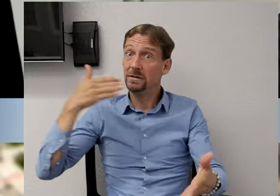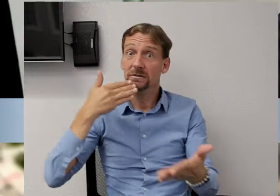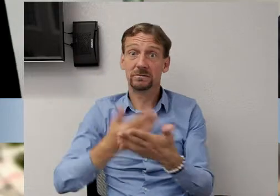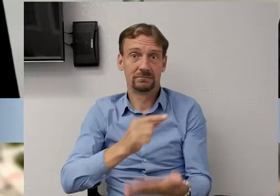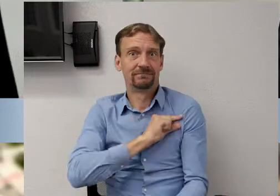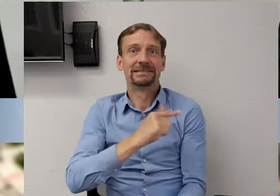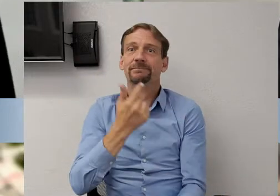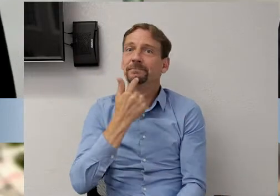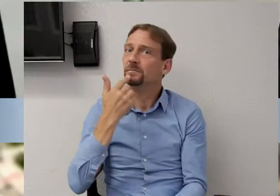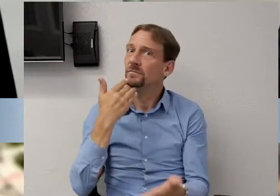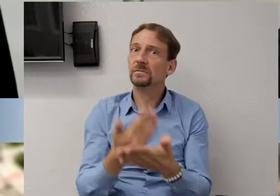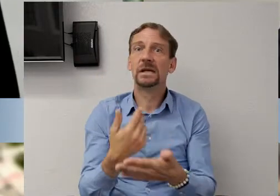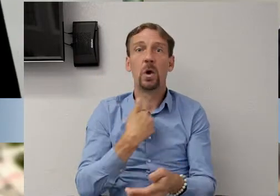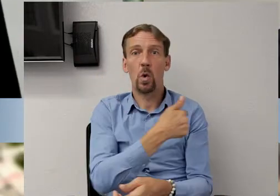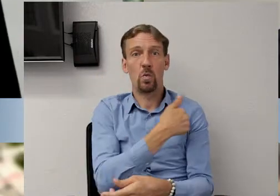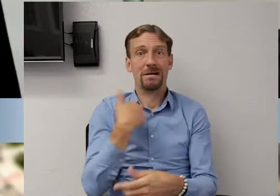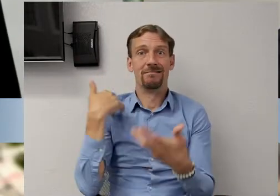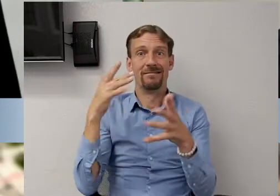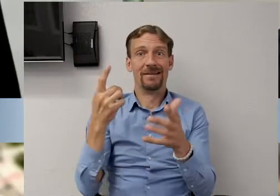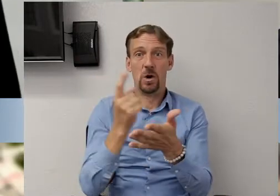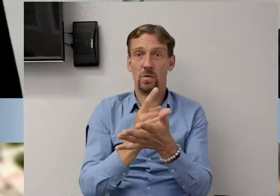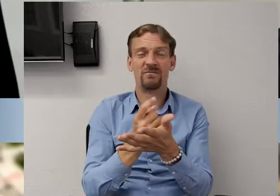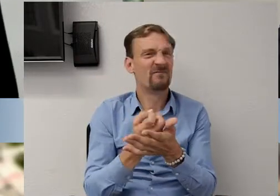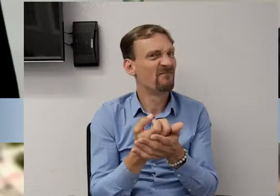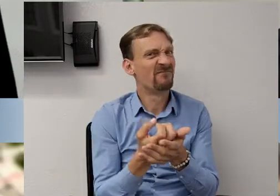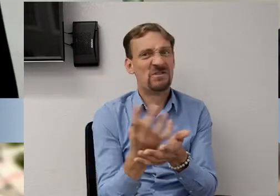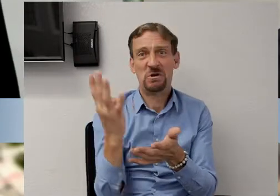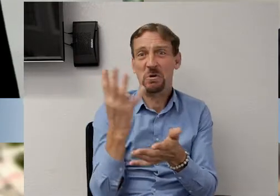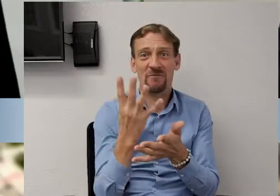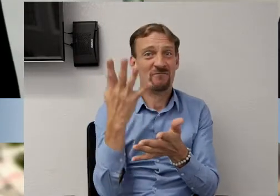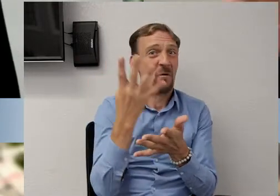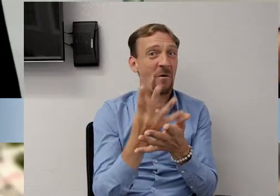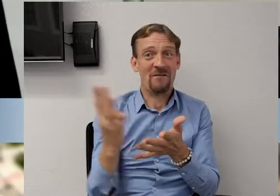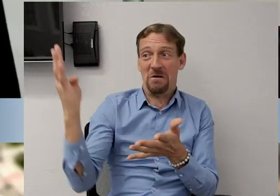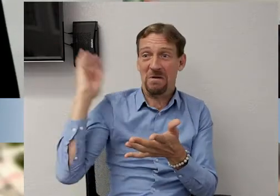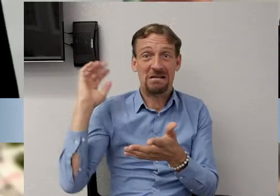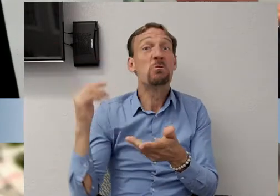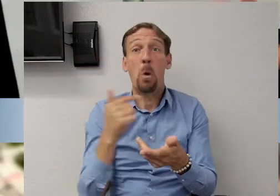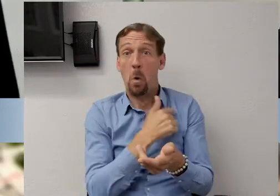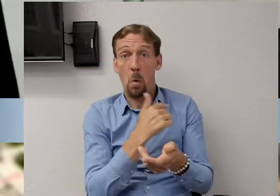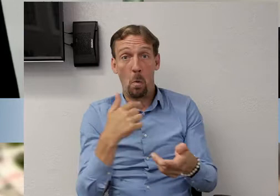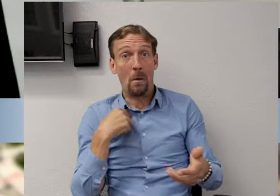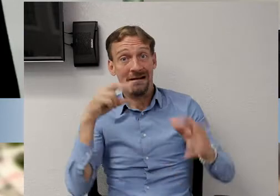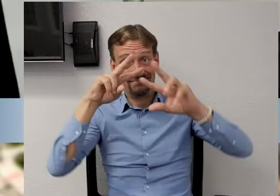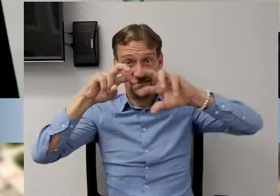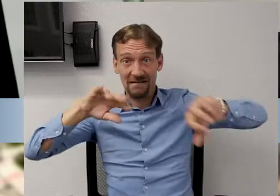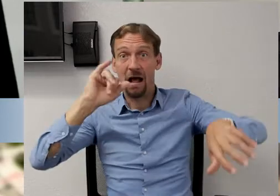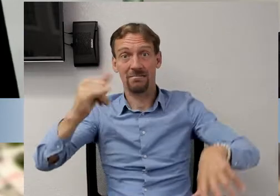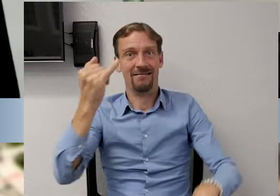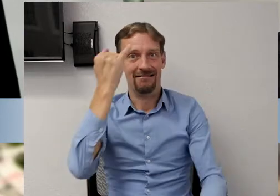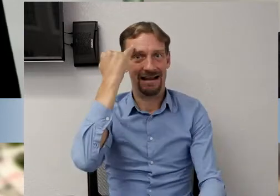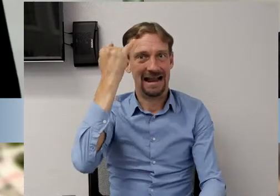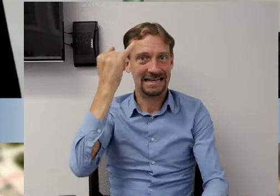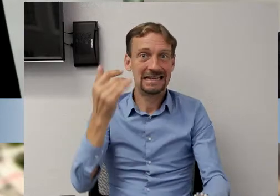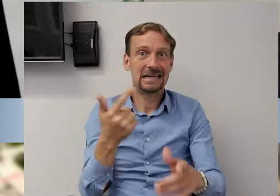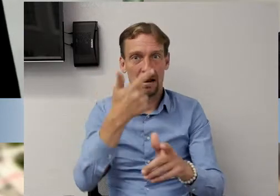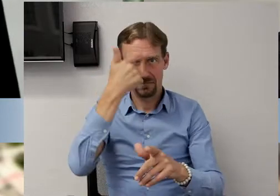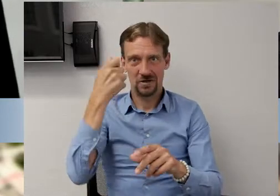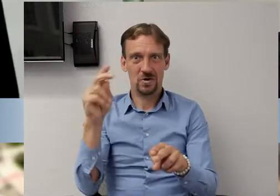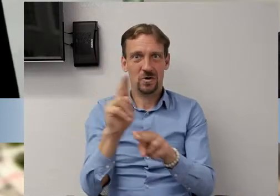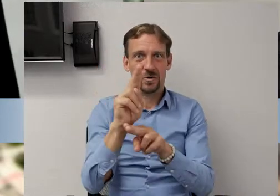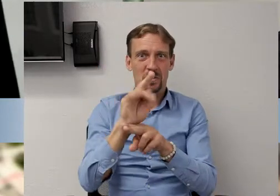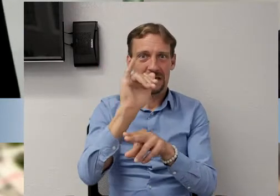One that we started exploring weeks ago. Again, well before supplies were starting to come in